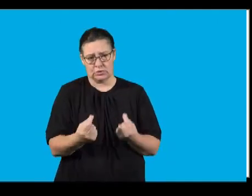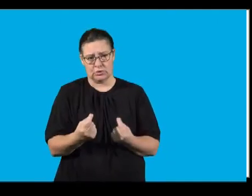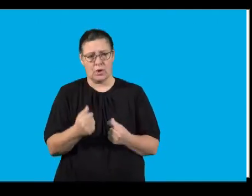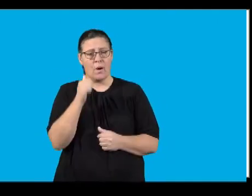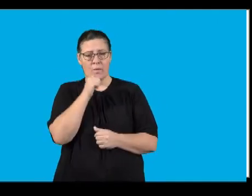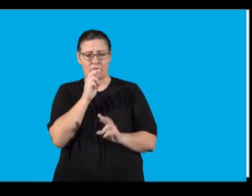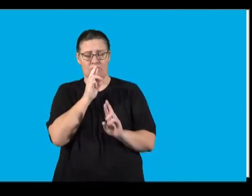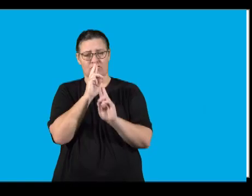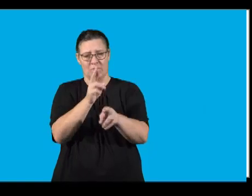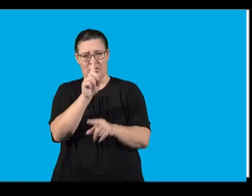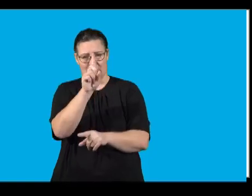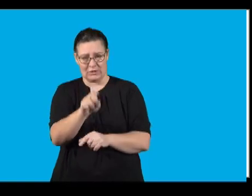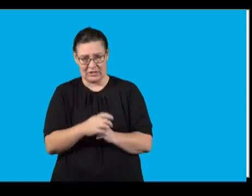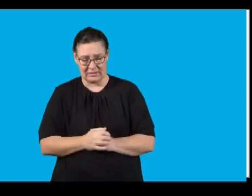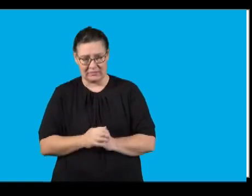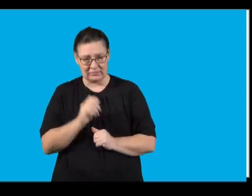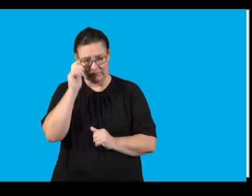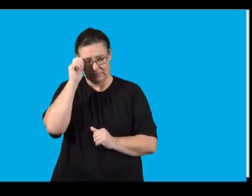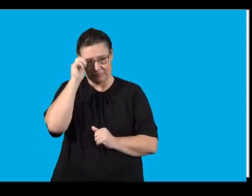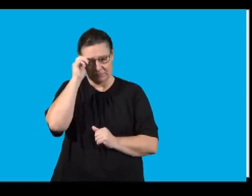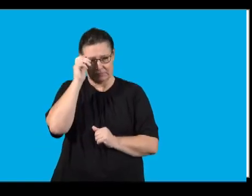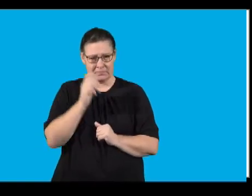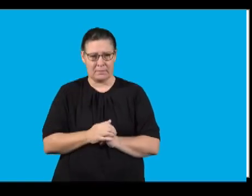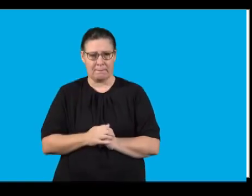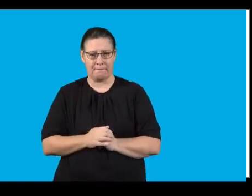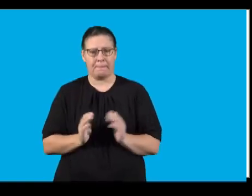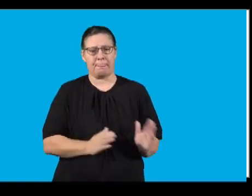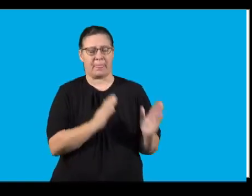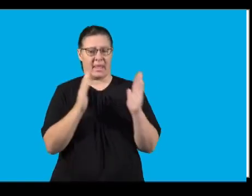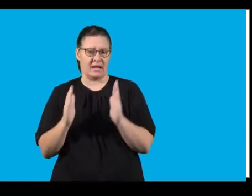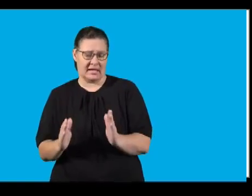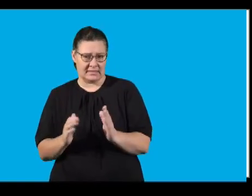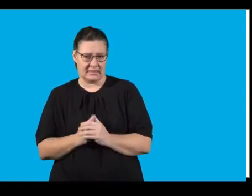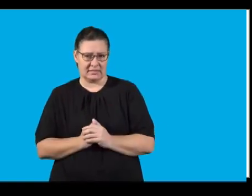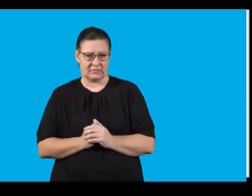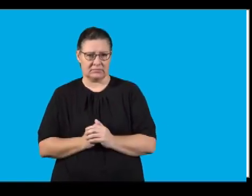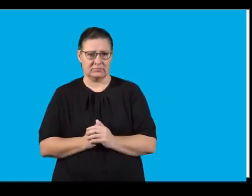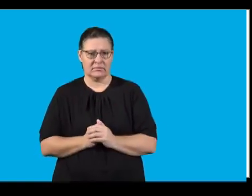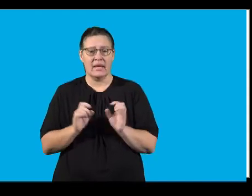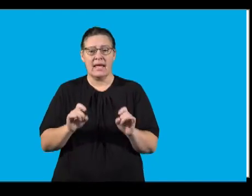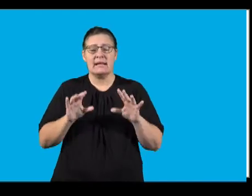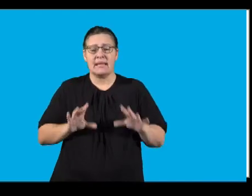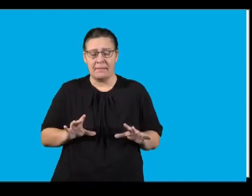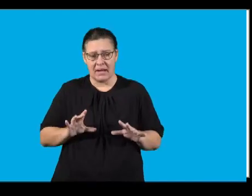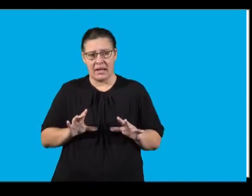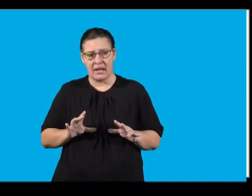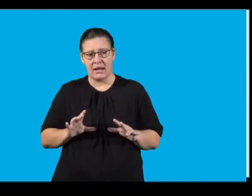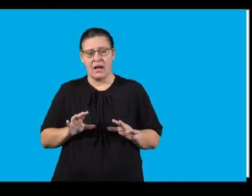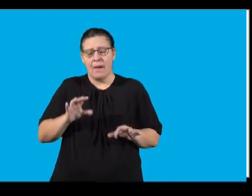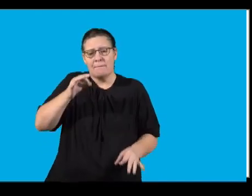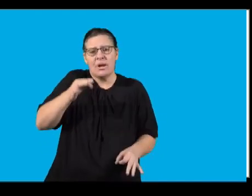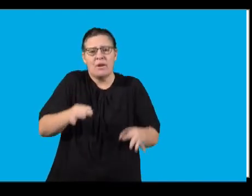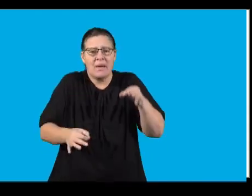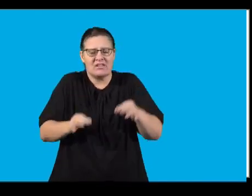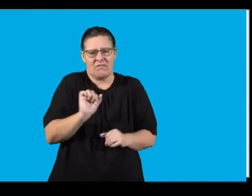to do when you are responding to questions. Let's move on to our next little segment, which is examining